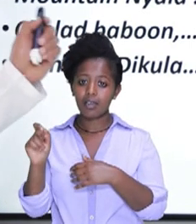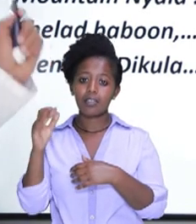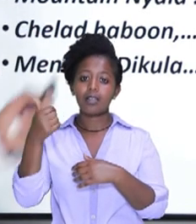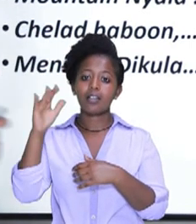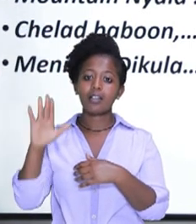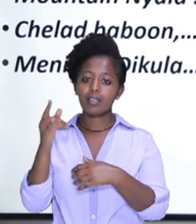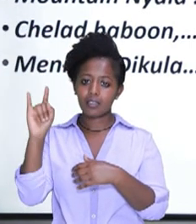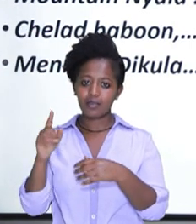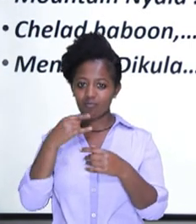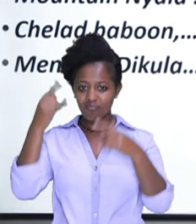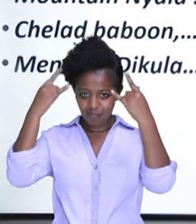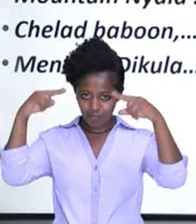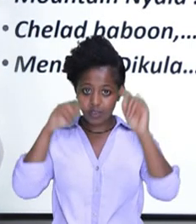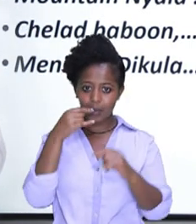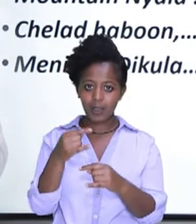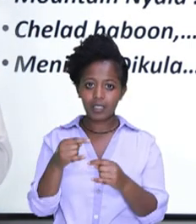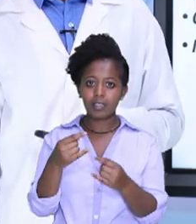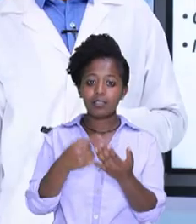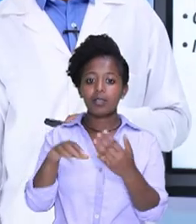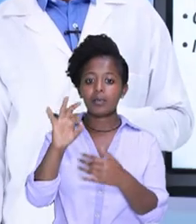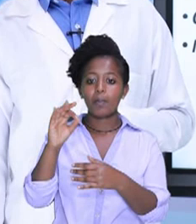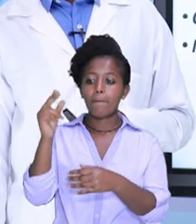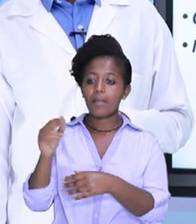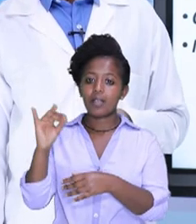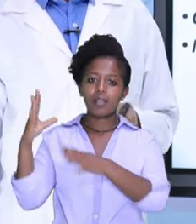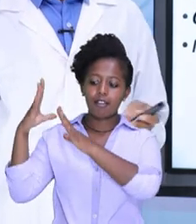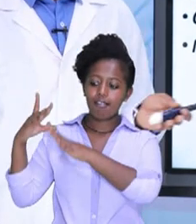This Mount Niala is found in the Bale Highlands.